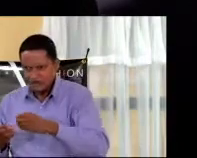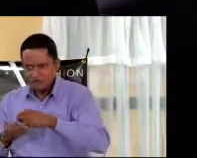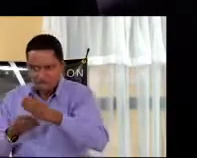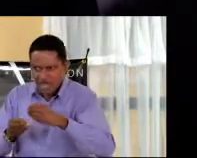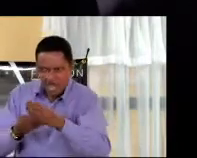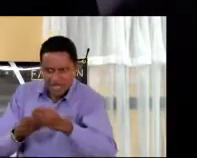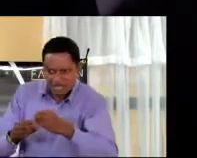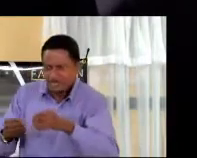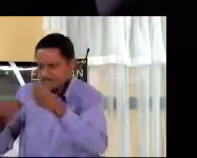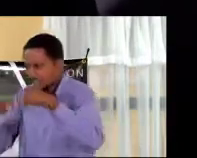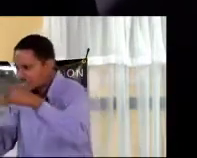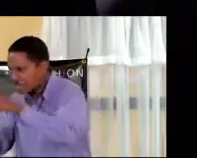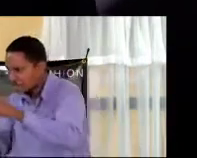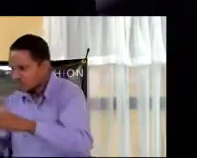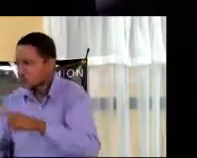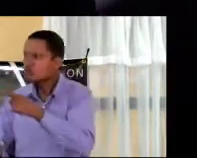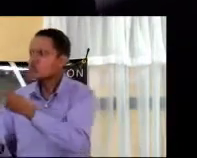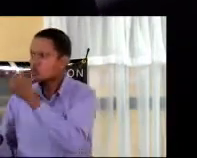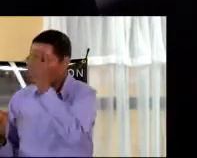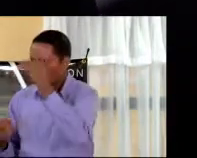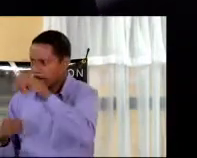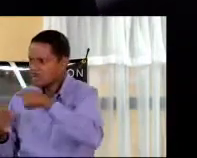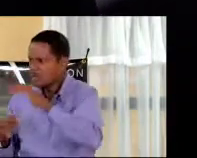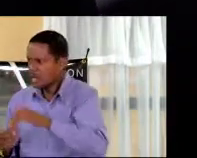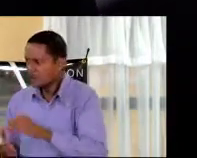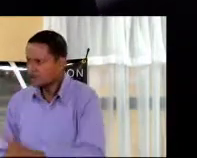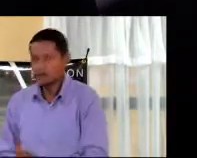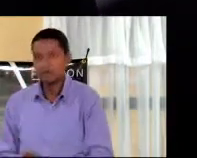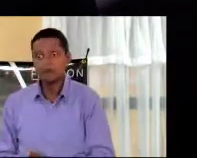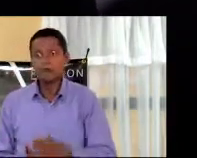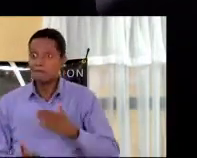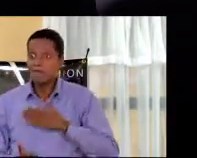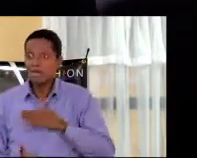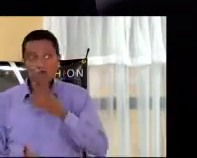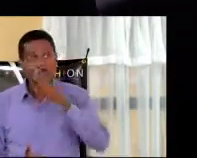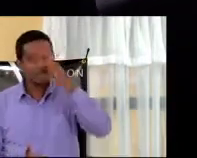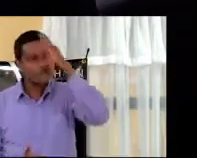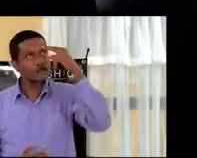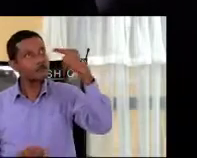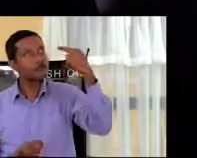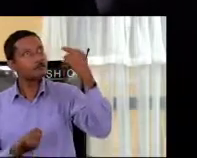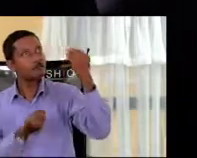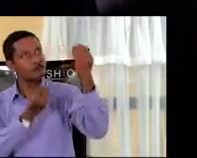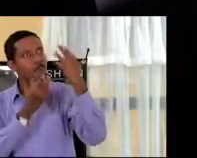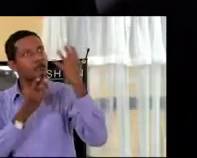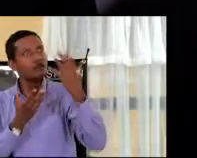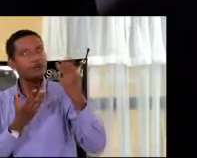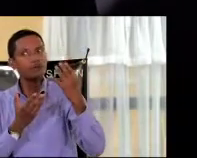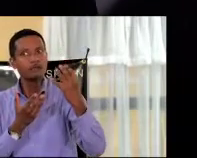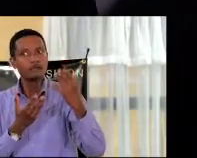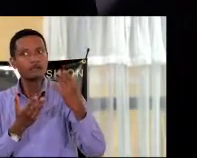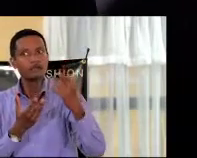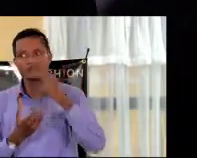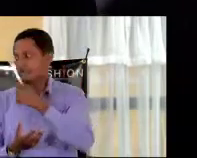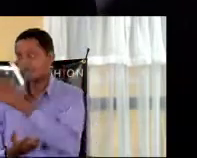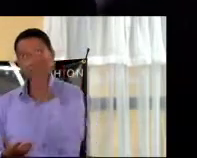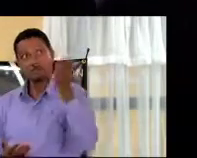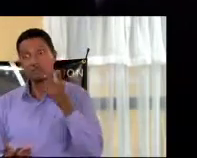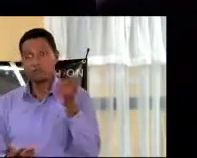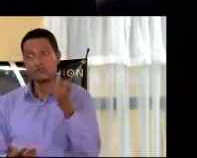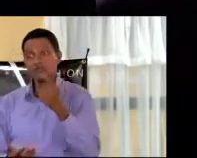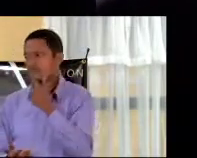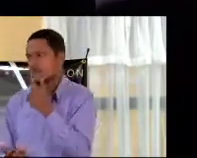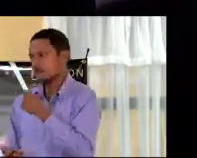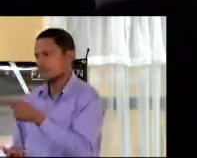and whatever, right? So my own parents were like, you know, I don't really see this as viable for you at this point. But